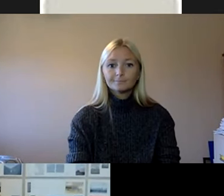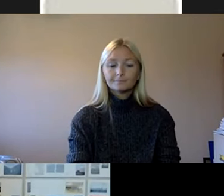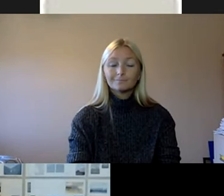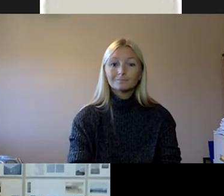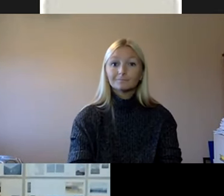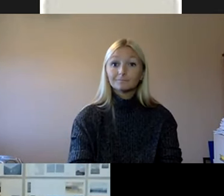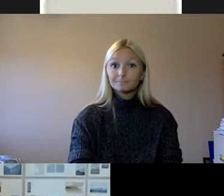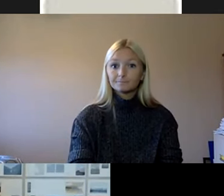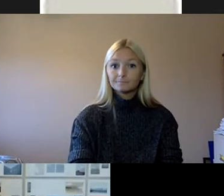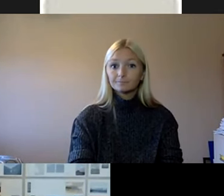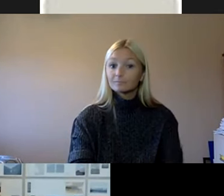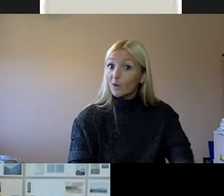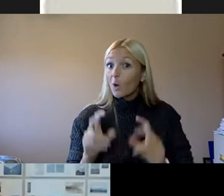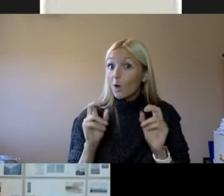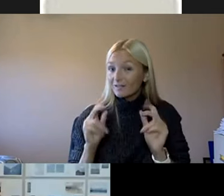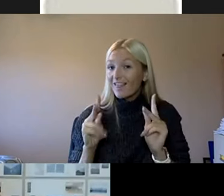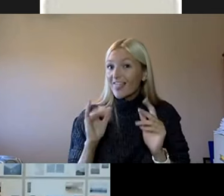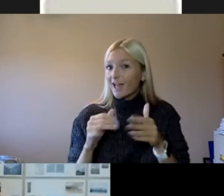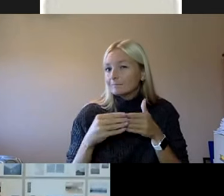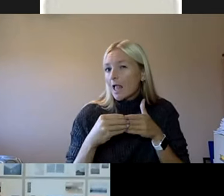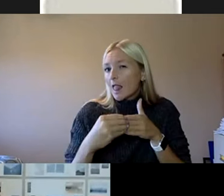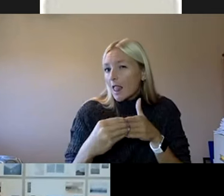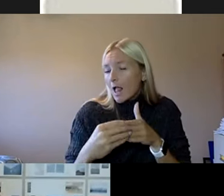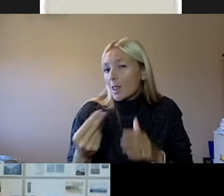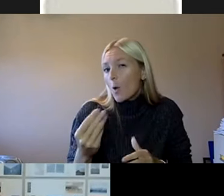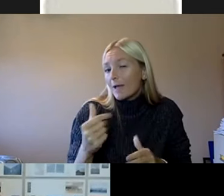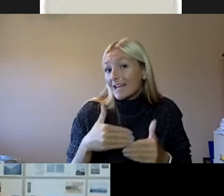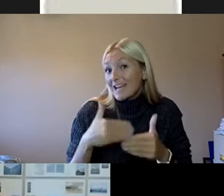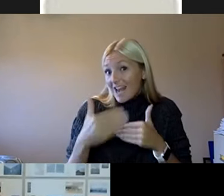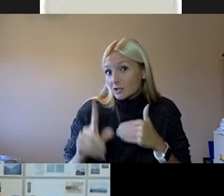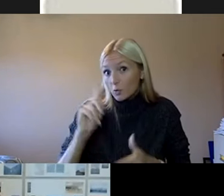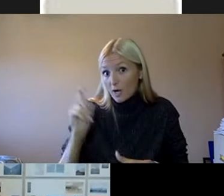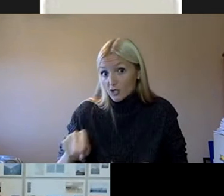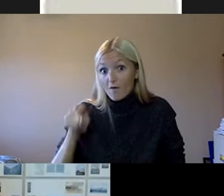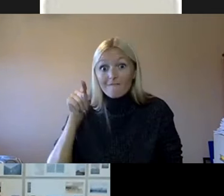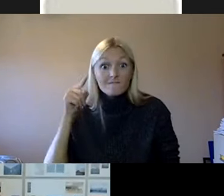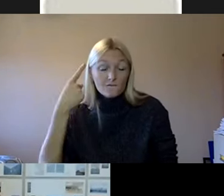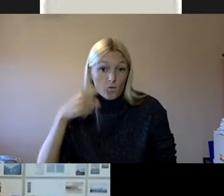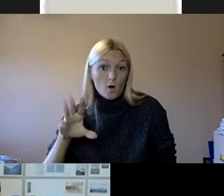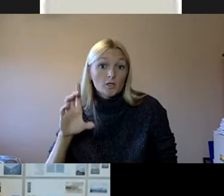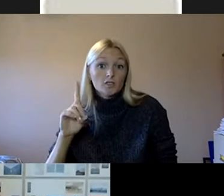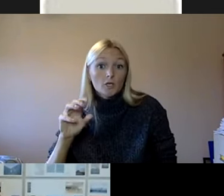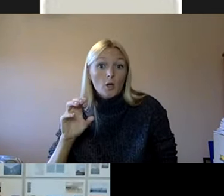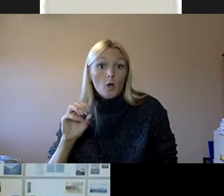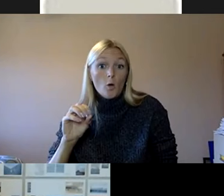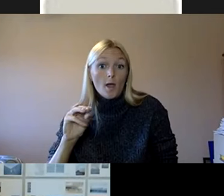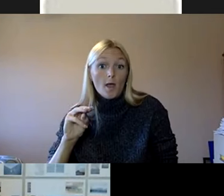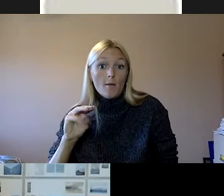And that leads a little bit to the next question for Dominique. Michael Sack was asking that